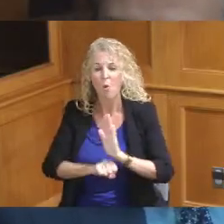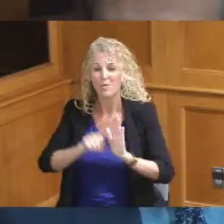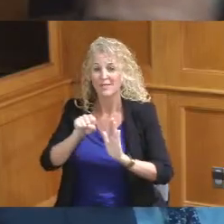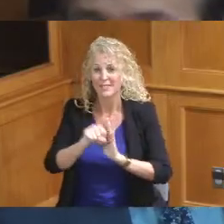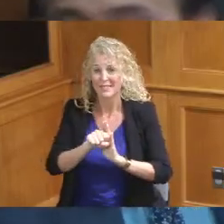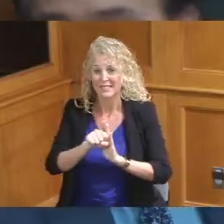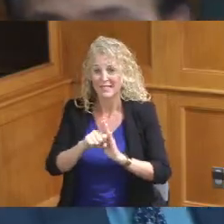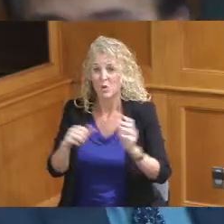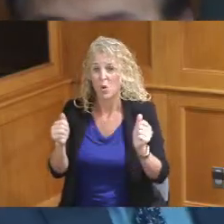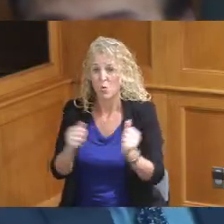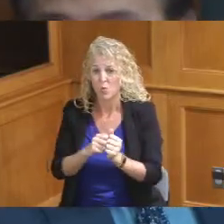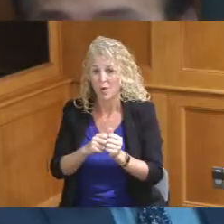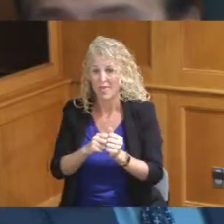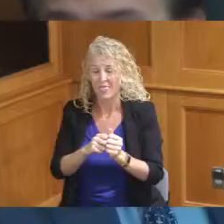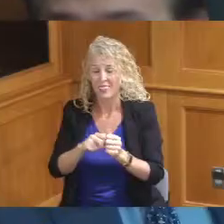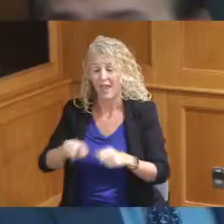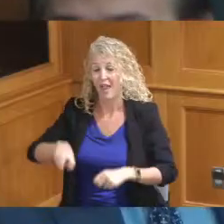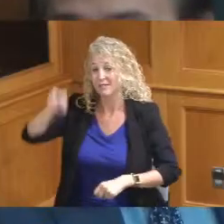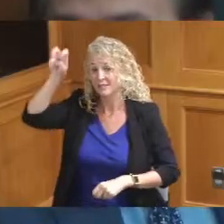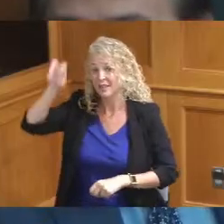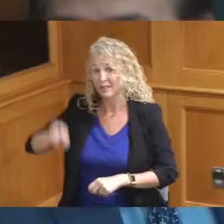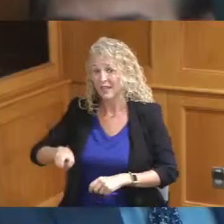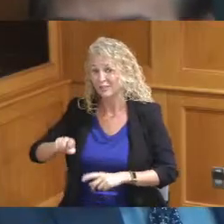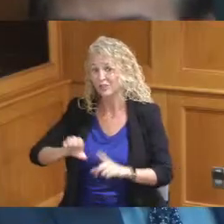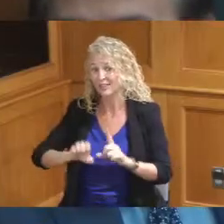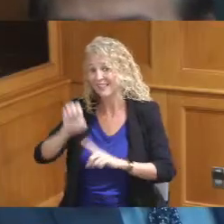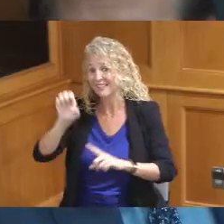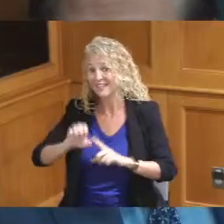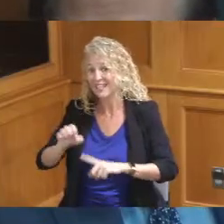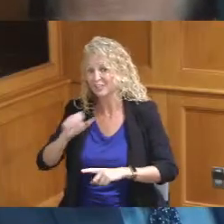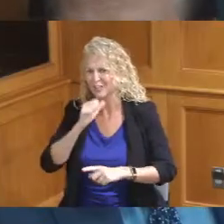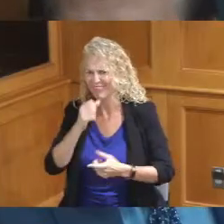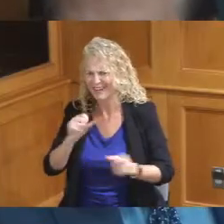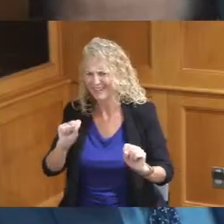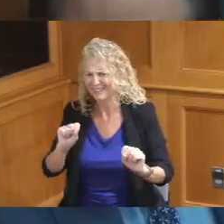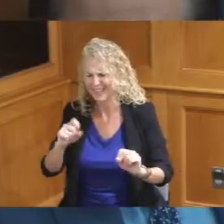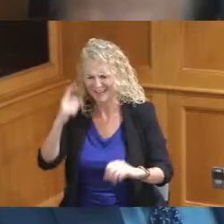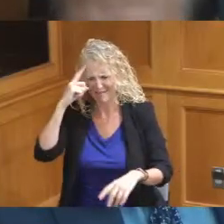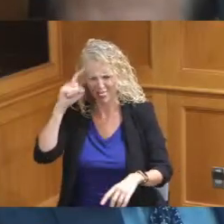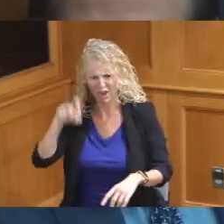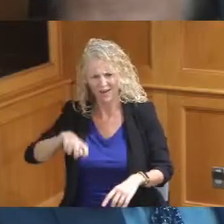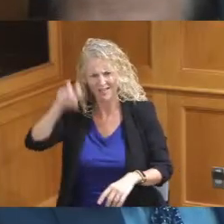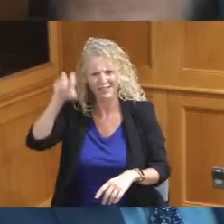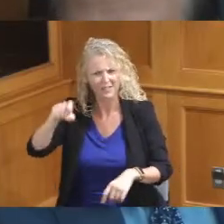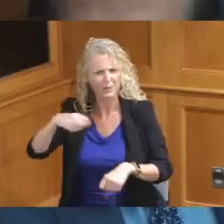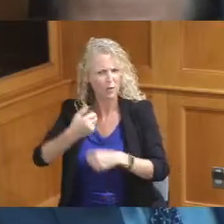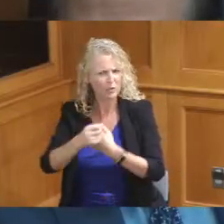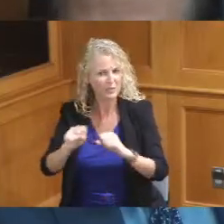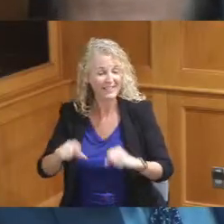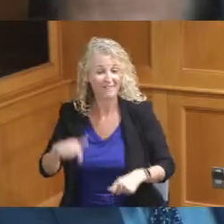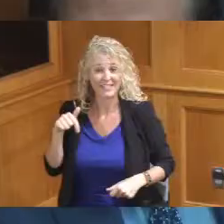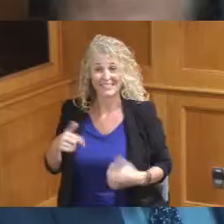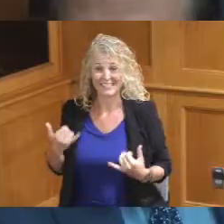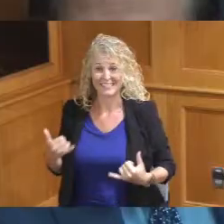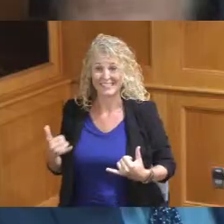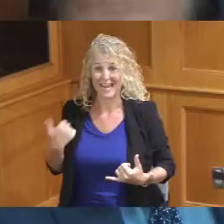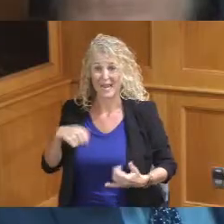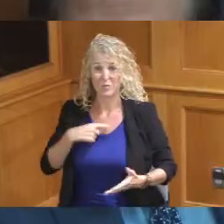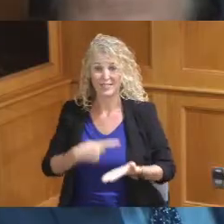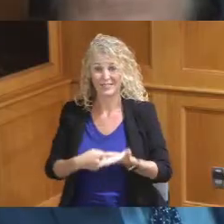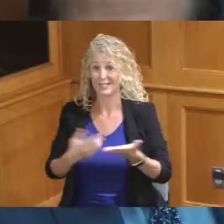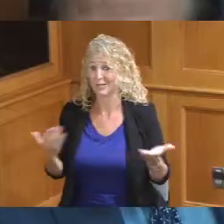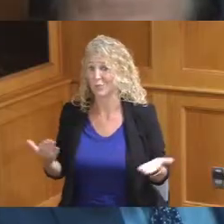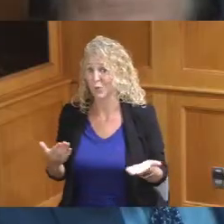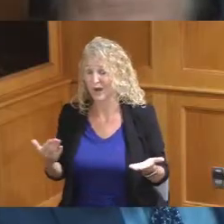already voted on the old lease to refurbish those, at least get those going. What's in front of us is